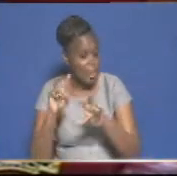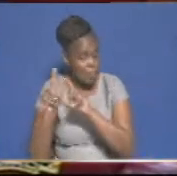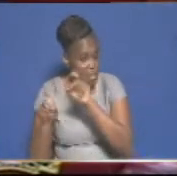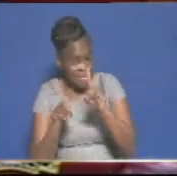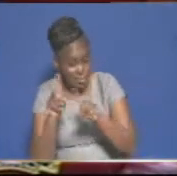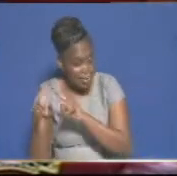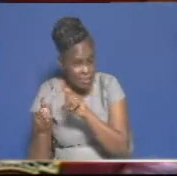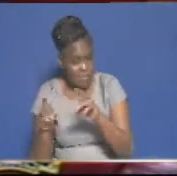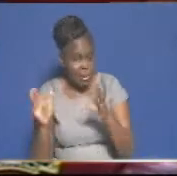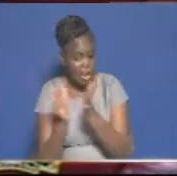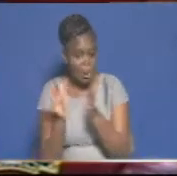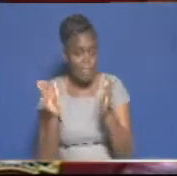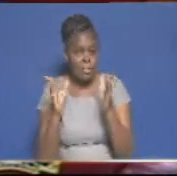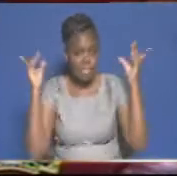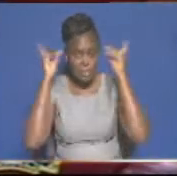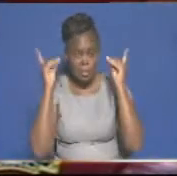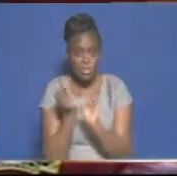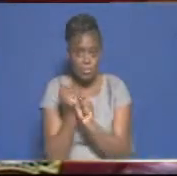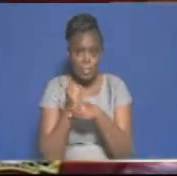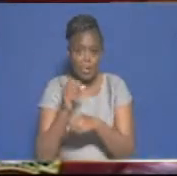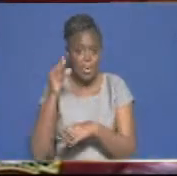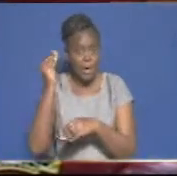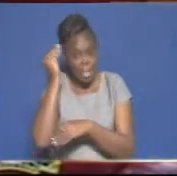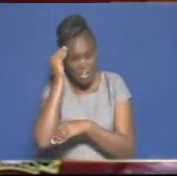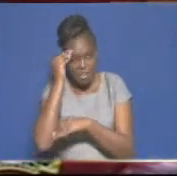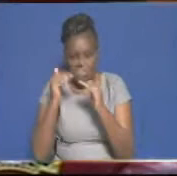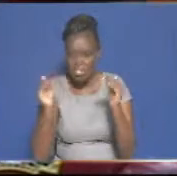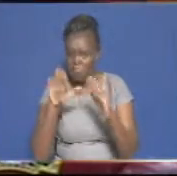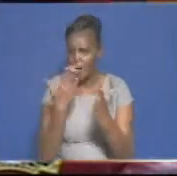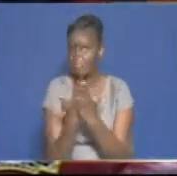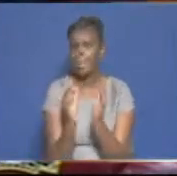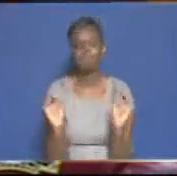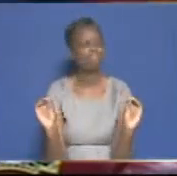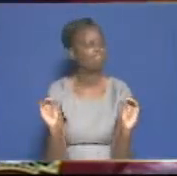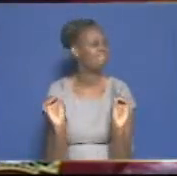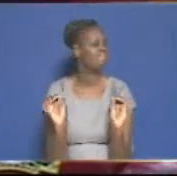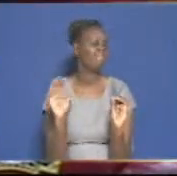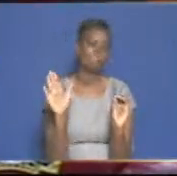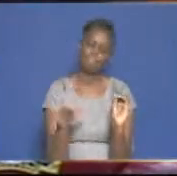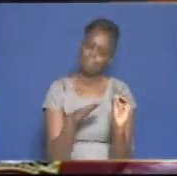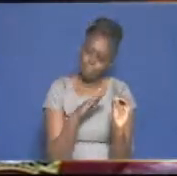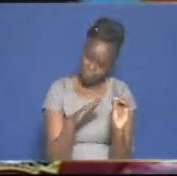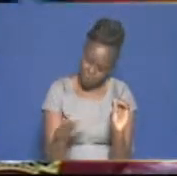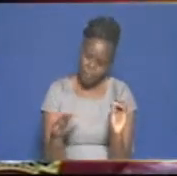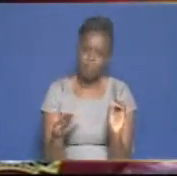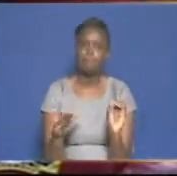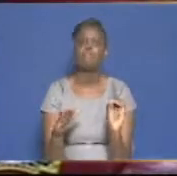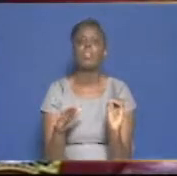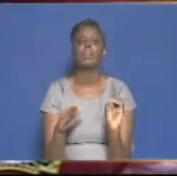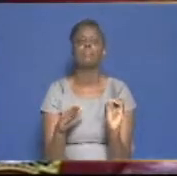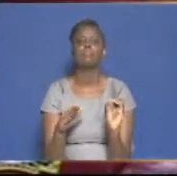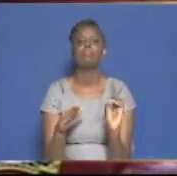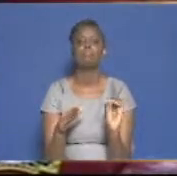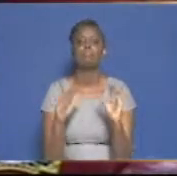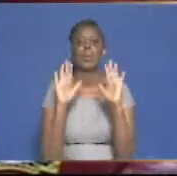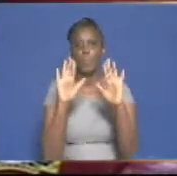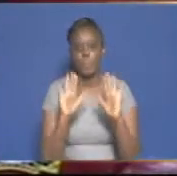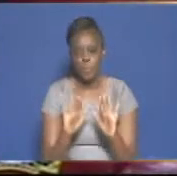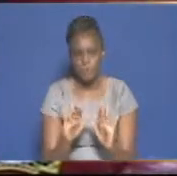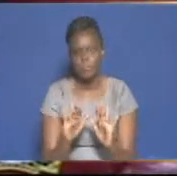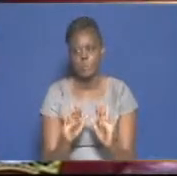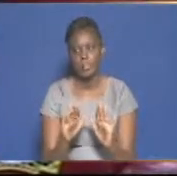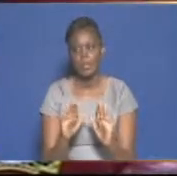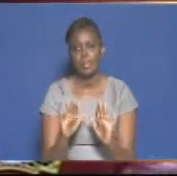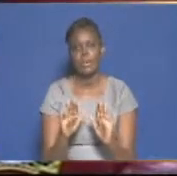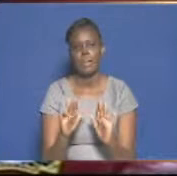decision making, the education level does not apply, and is never the yardstick.